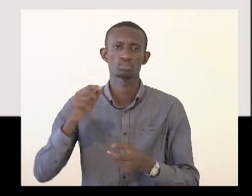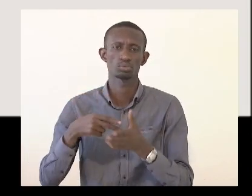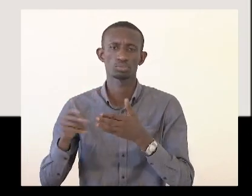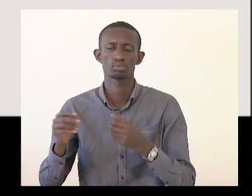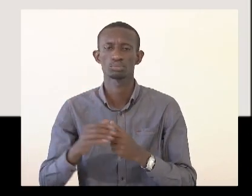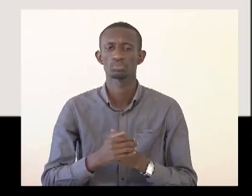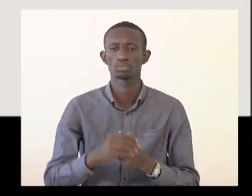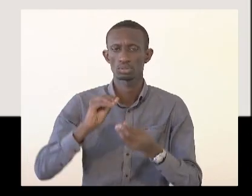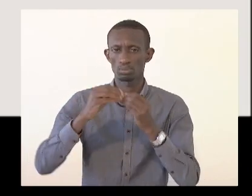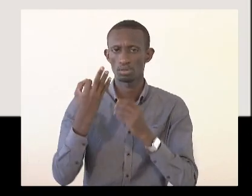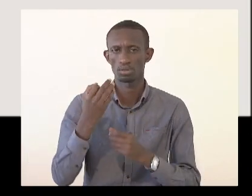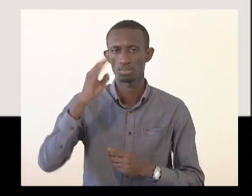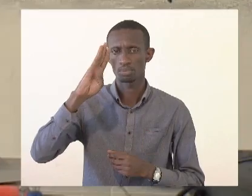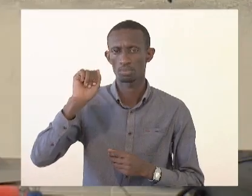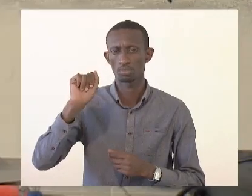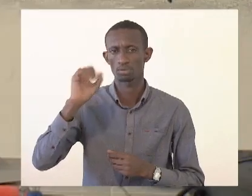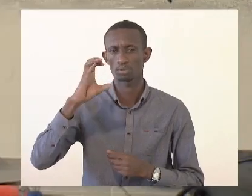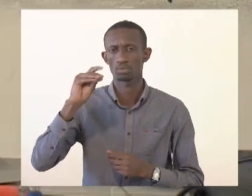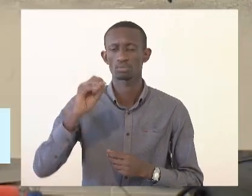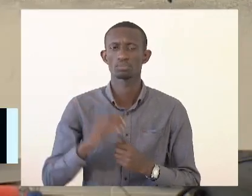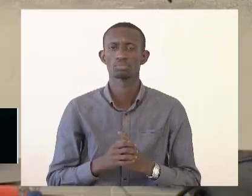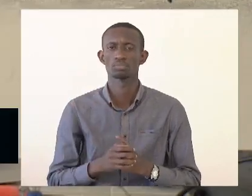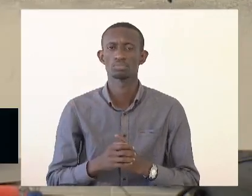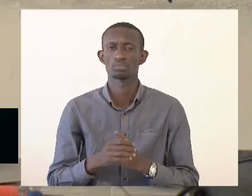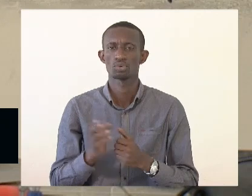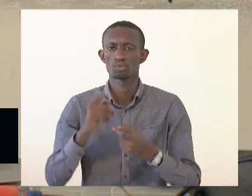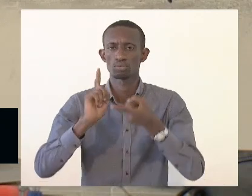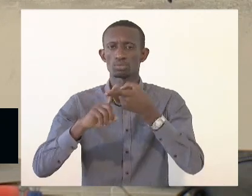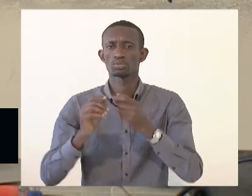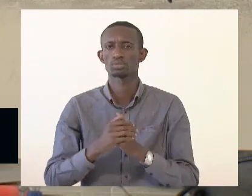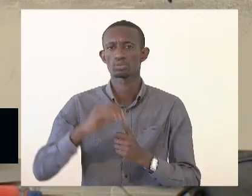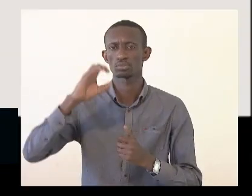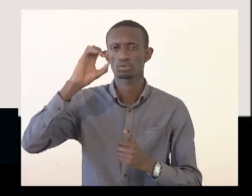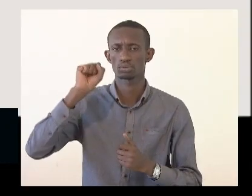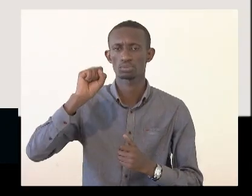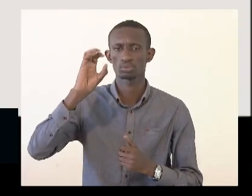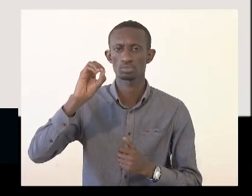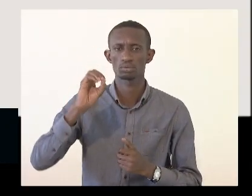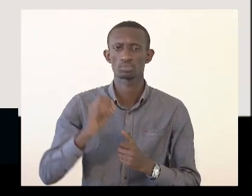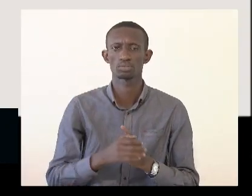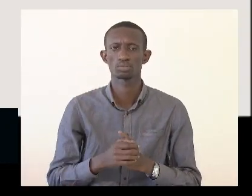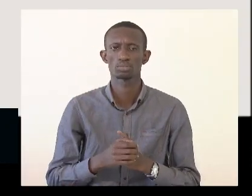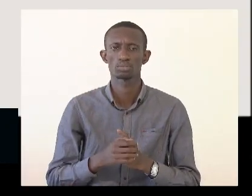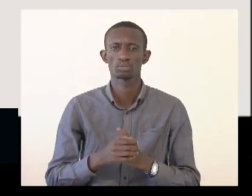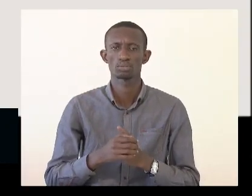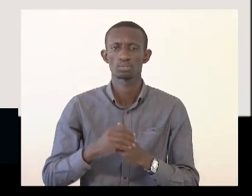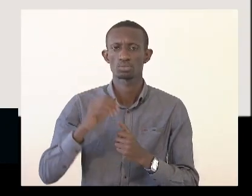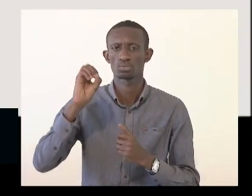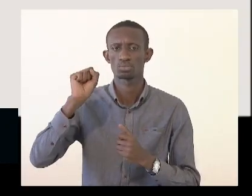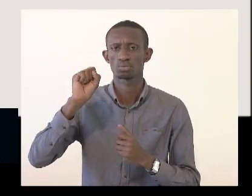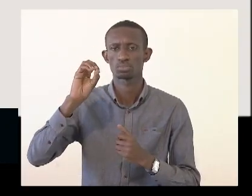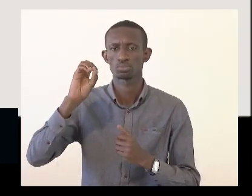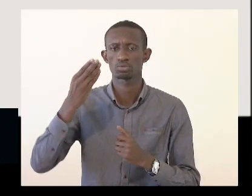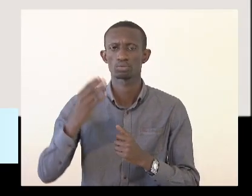barium carbonate reacting with sulfuric acid, and next is